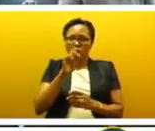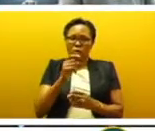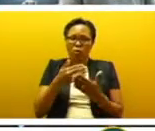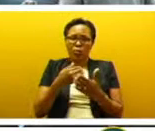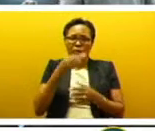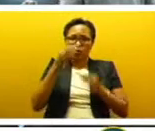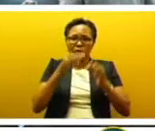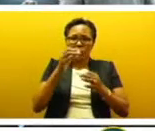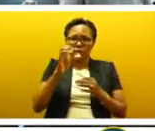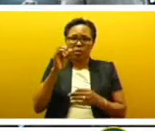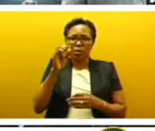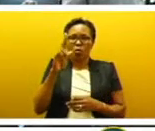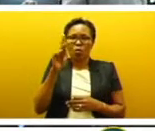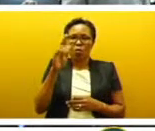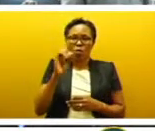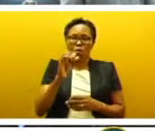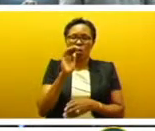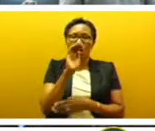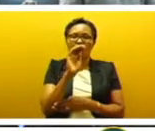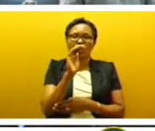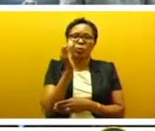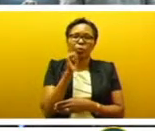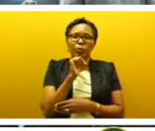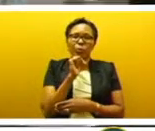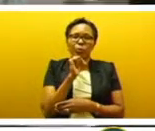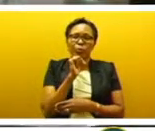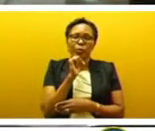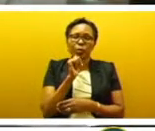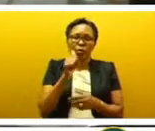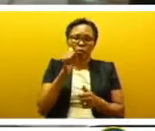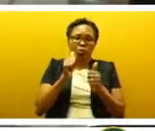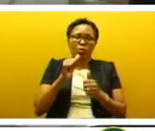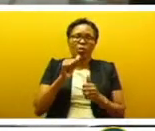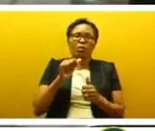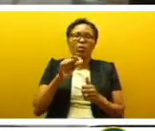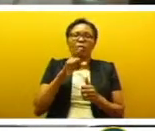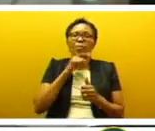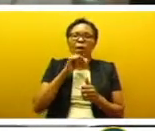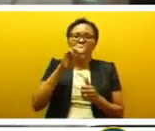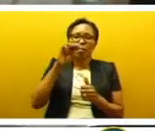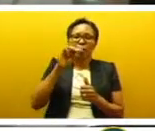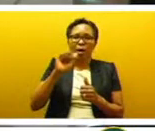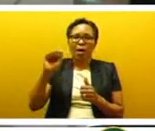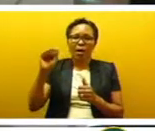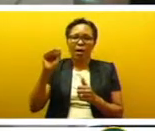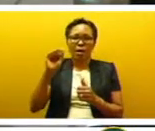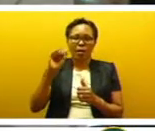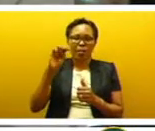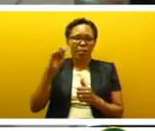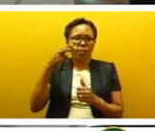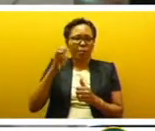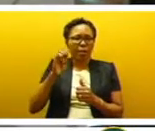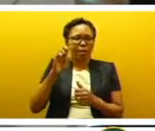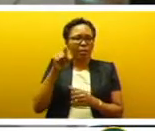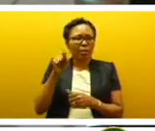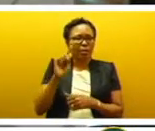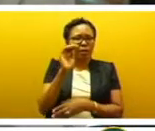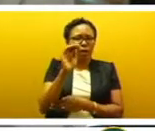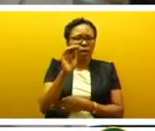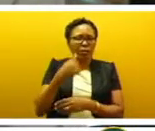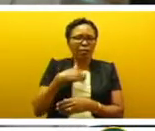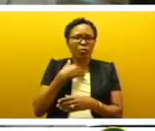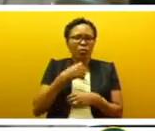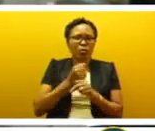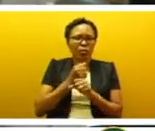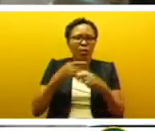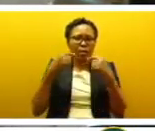Yes. To which Mr. Mohammed answered. Okay. And I would like to make a clarification on that. On the points of law,